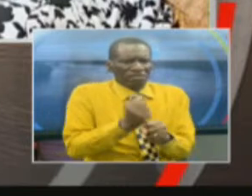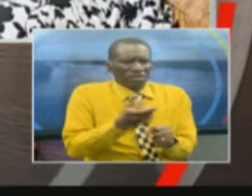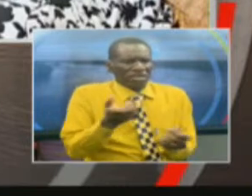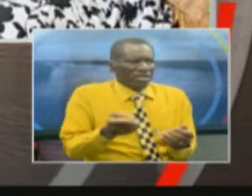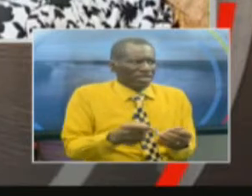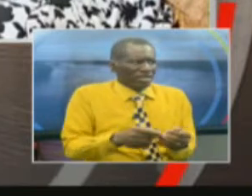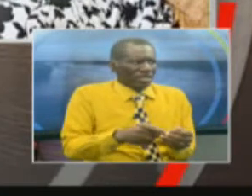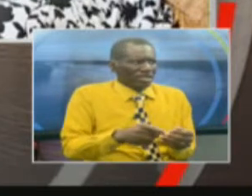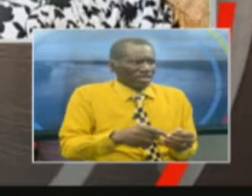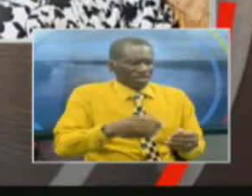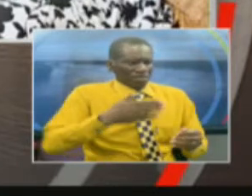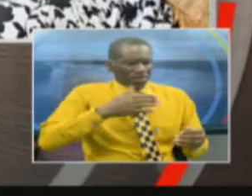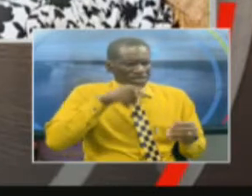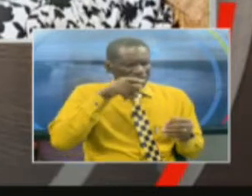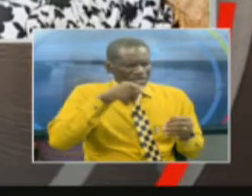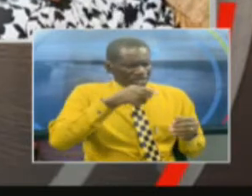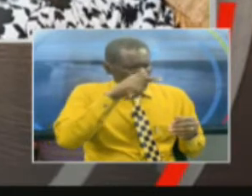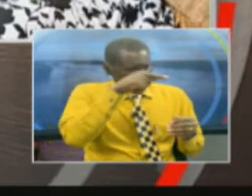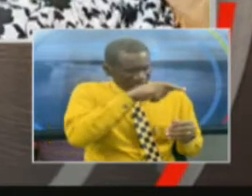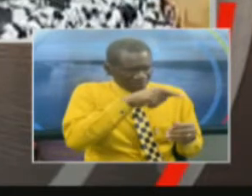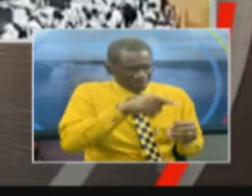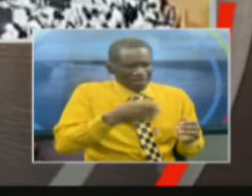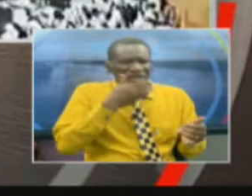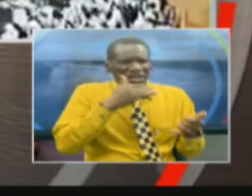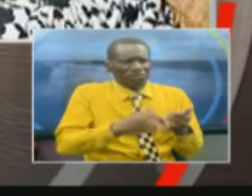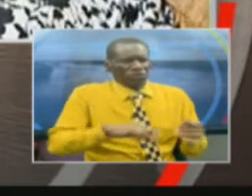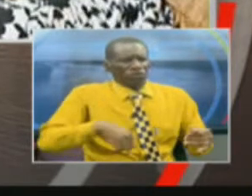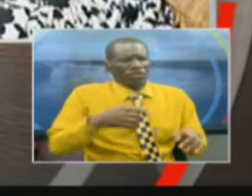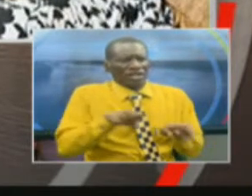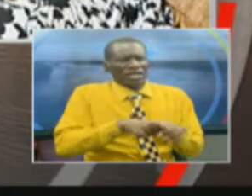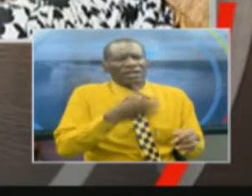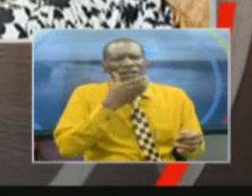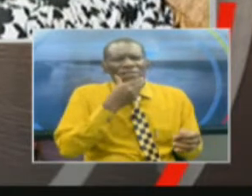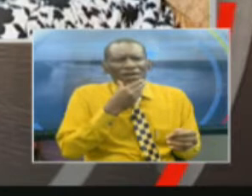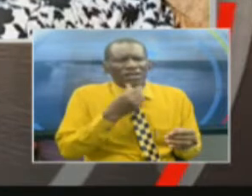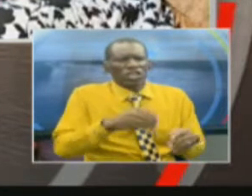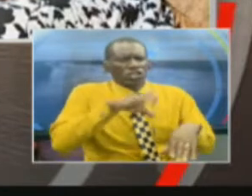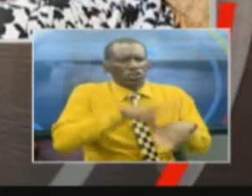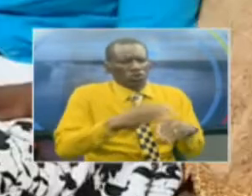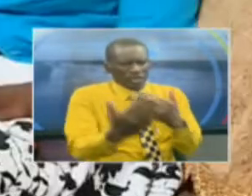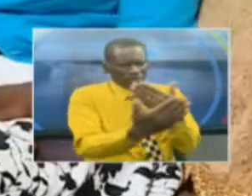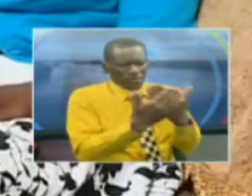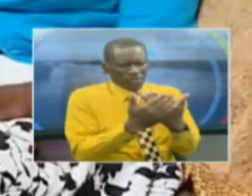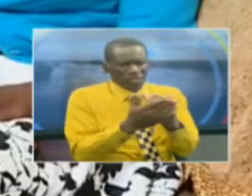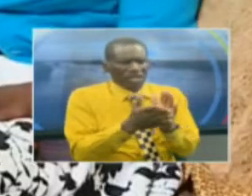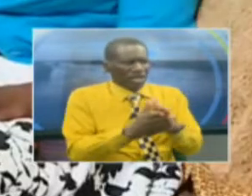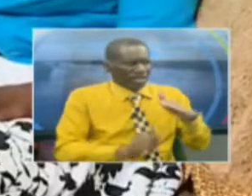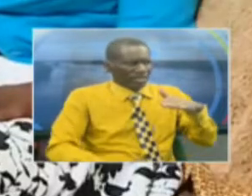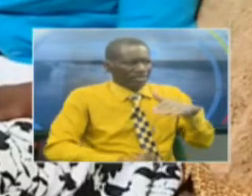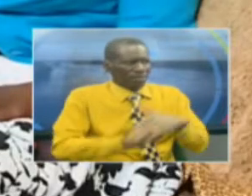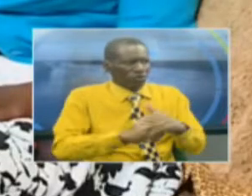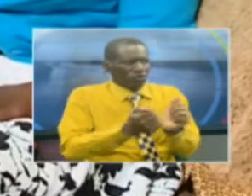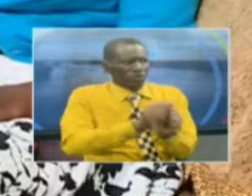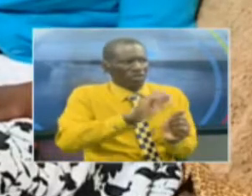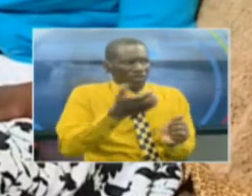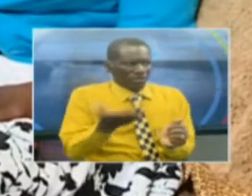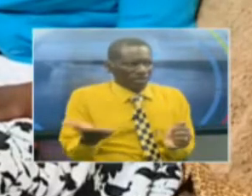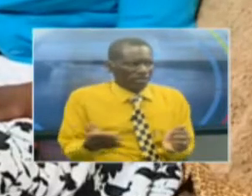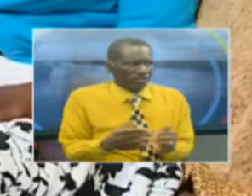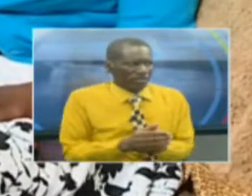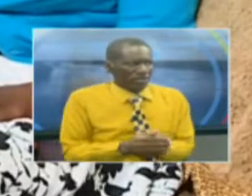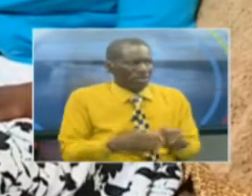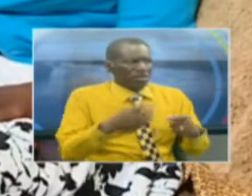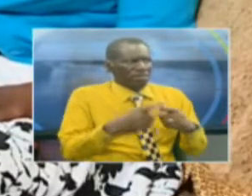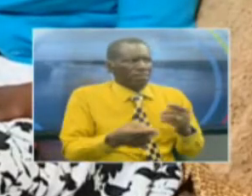man. So he somehow got internships so he could pay rent, and then I could support with the other things.